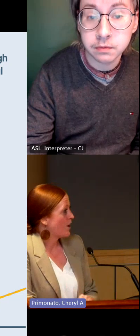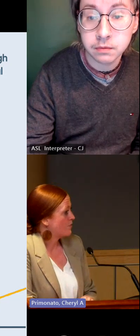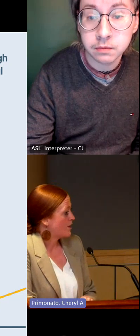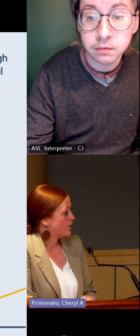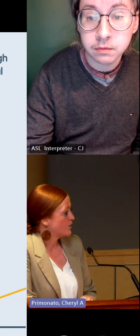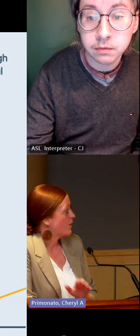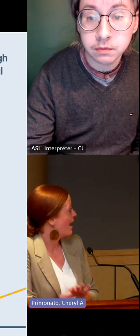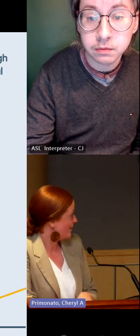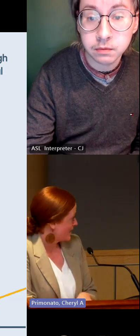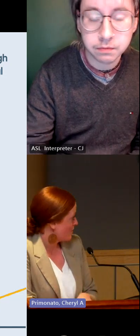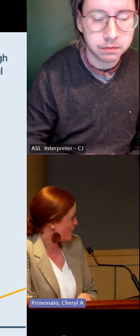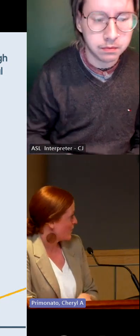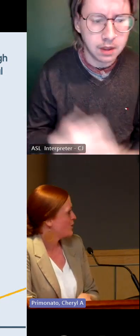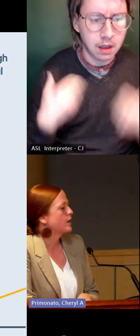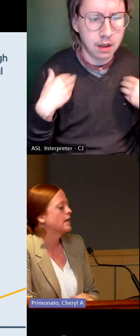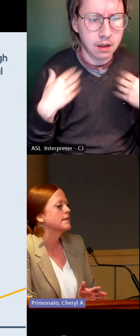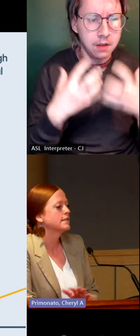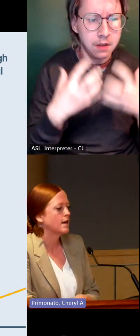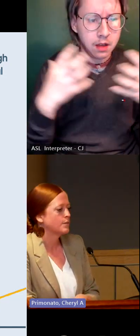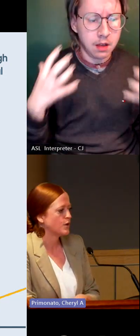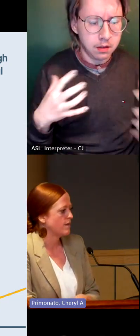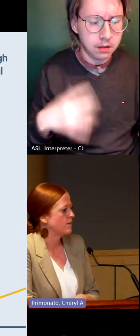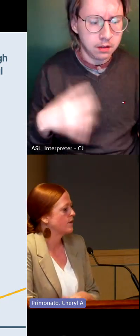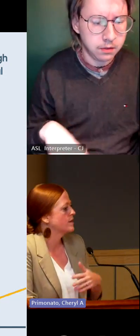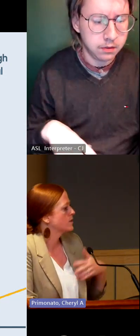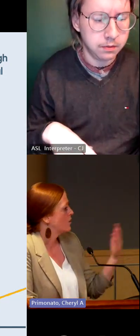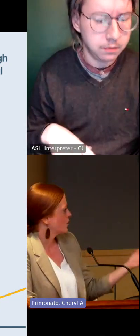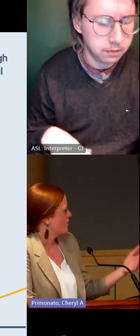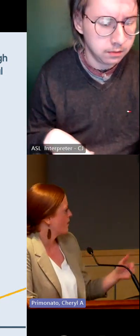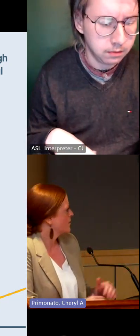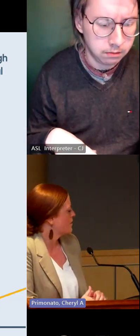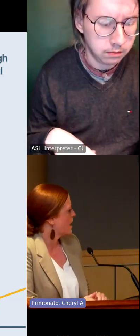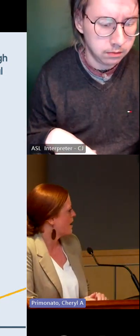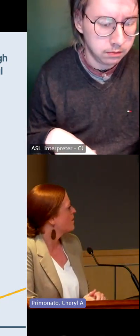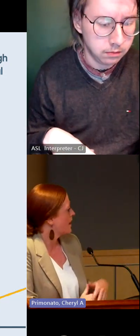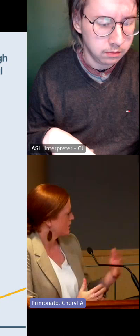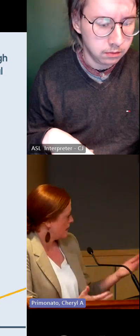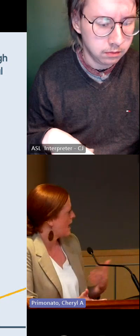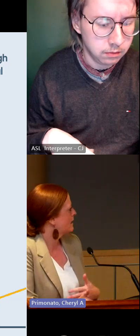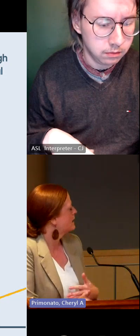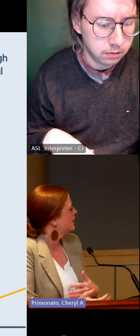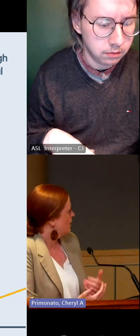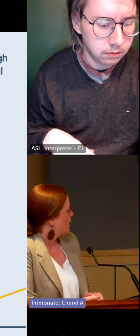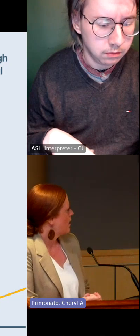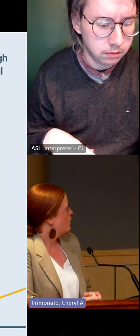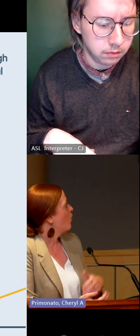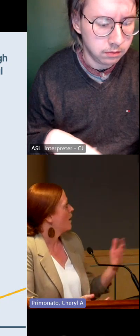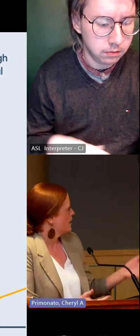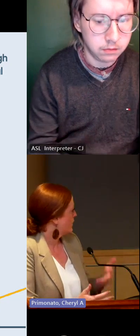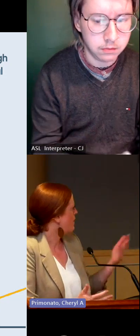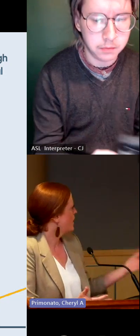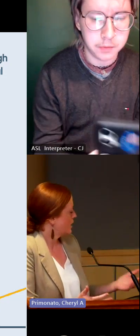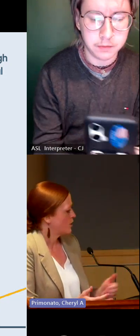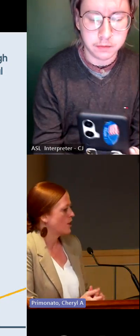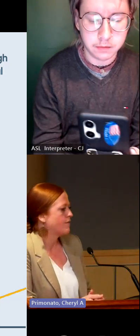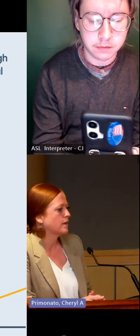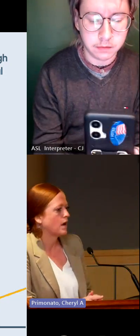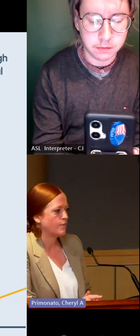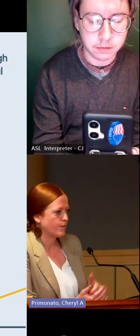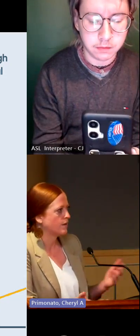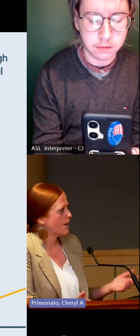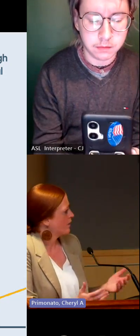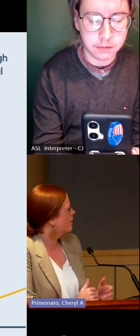did have a lot of riders from the Allentown neighborhood join us. So I think there is concern from some of them about the added noise, vibration,